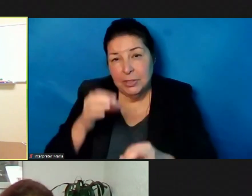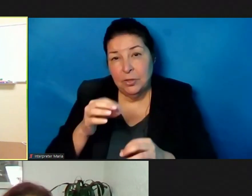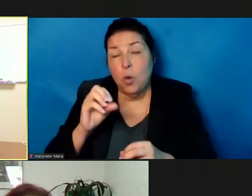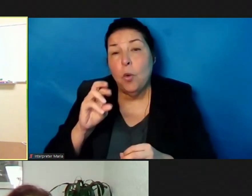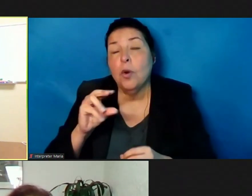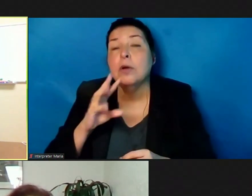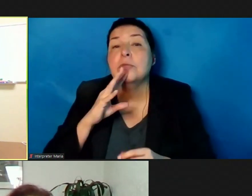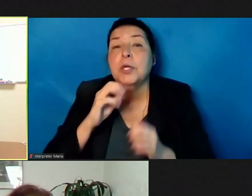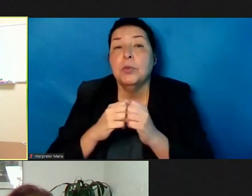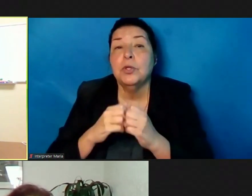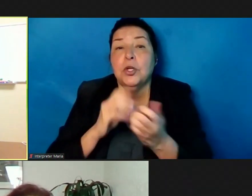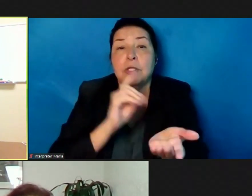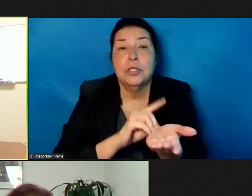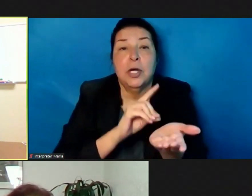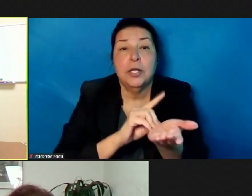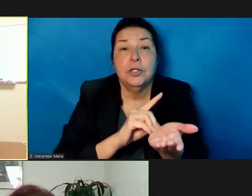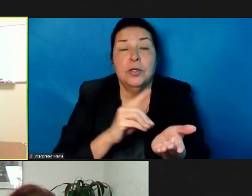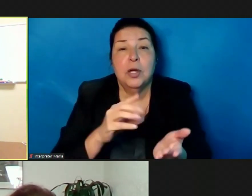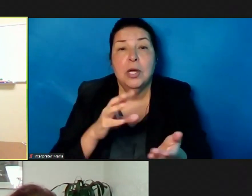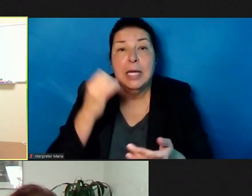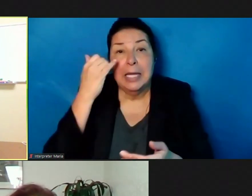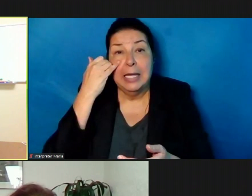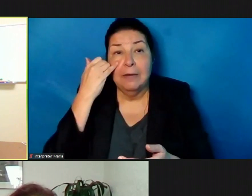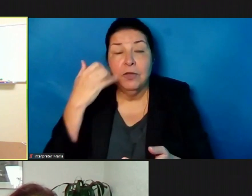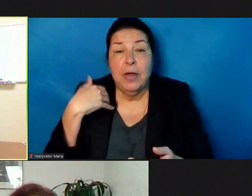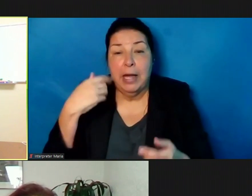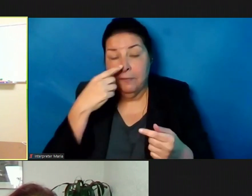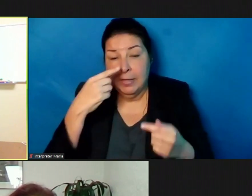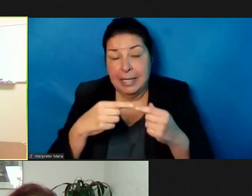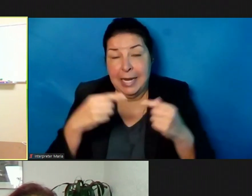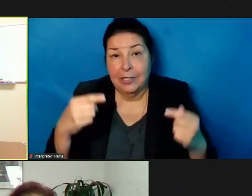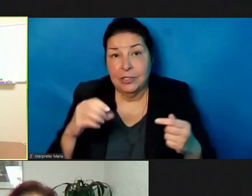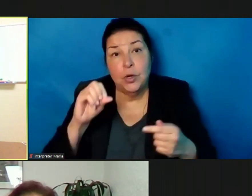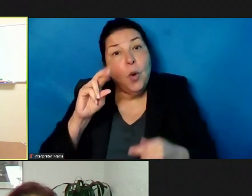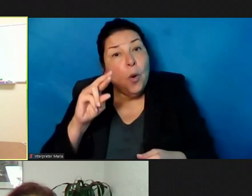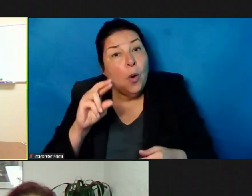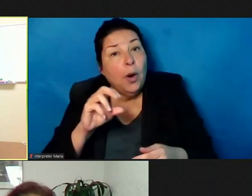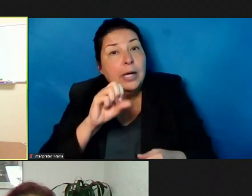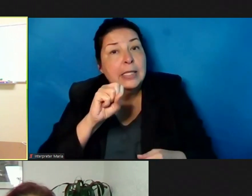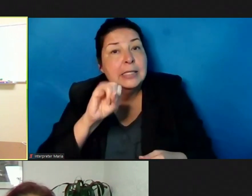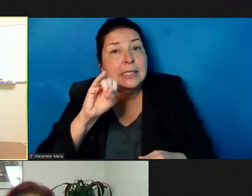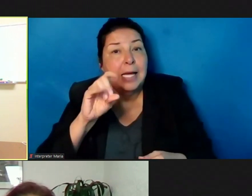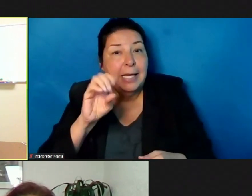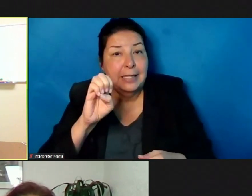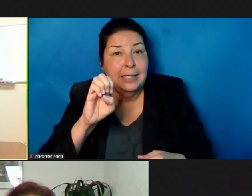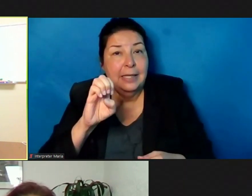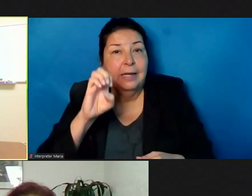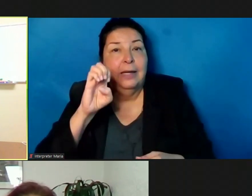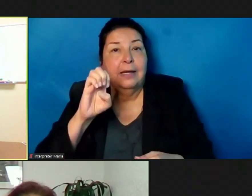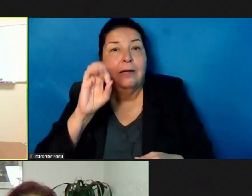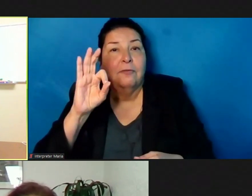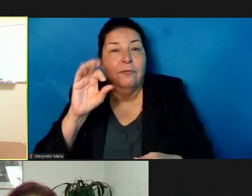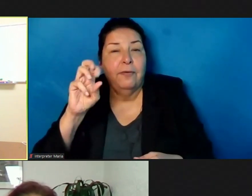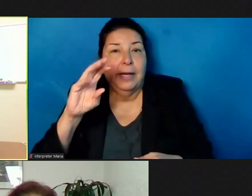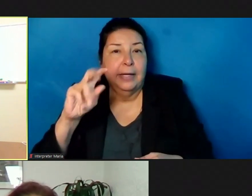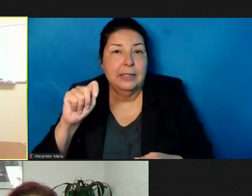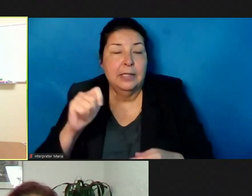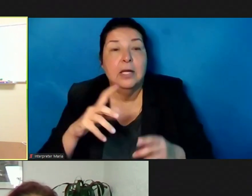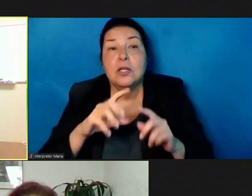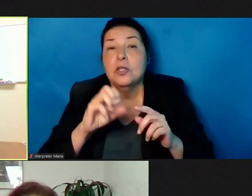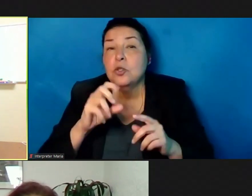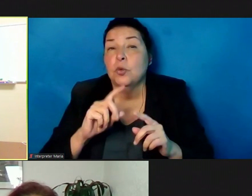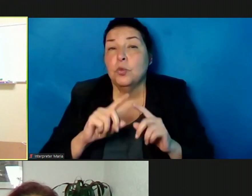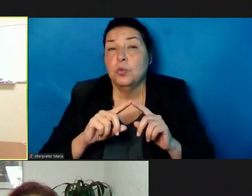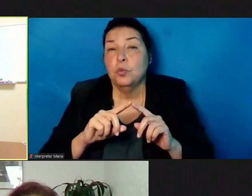medical professional about whether or not you had an allergy or a side effect. So it's really an allergy to the vaccine alone. So